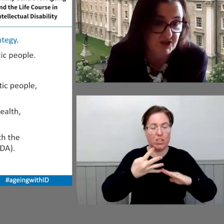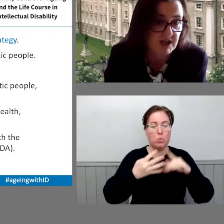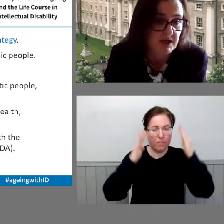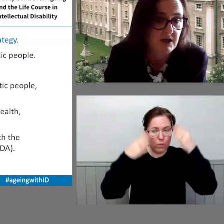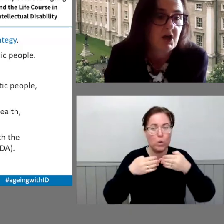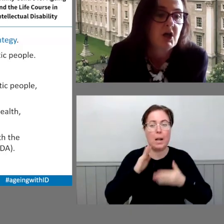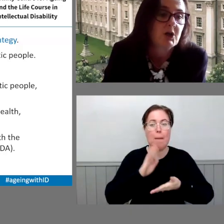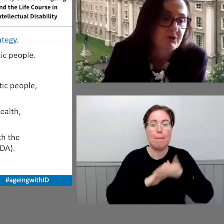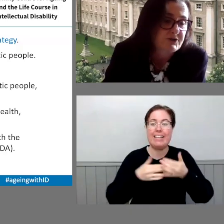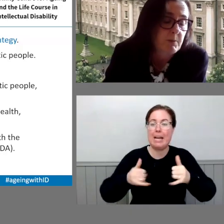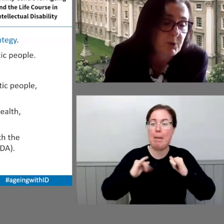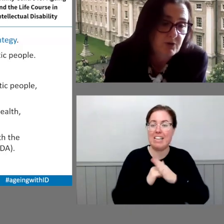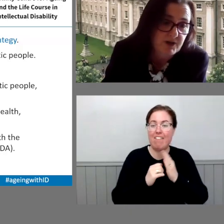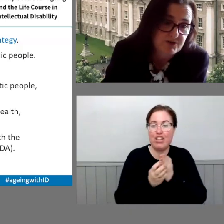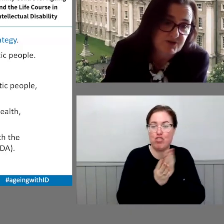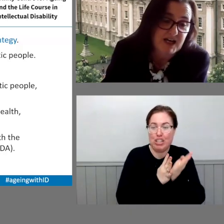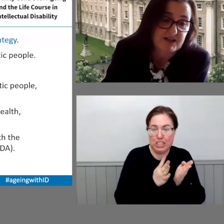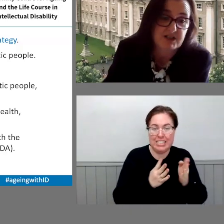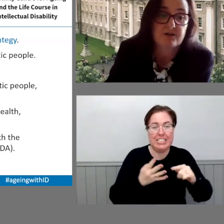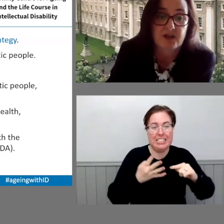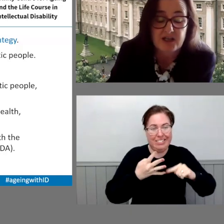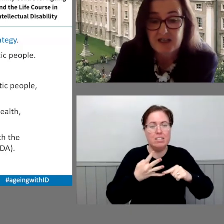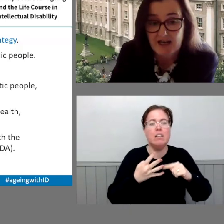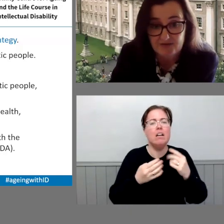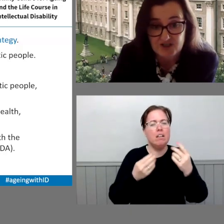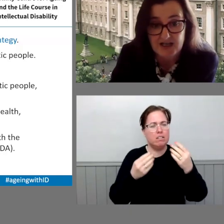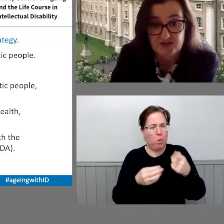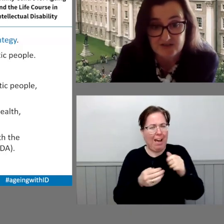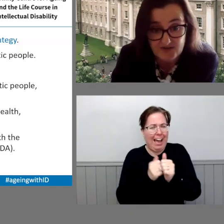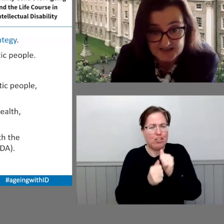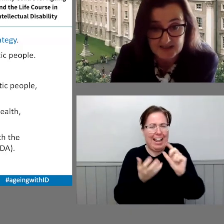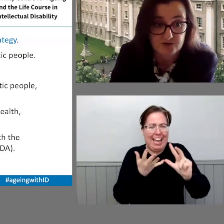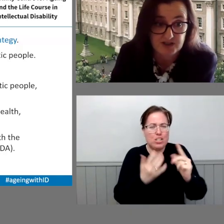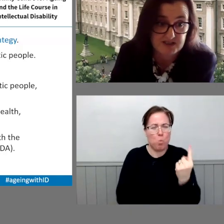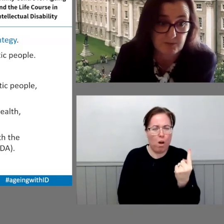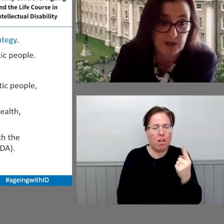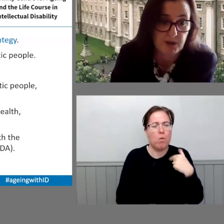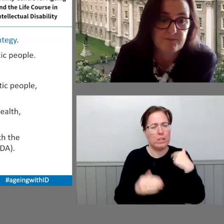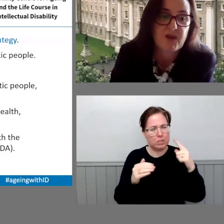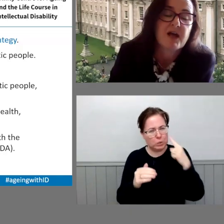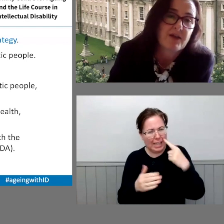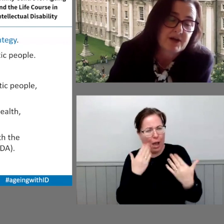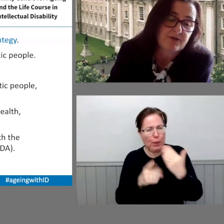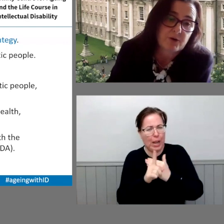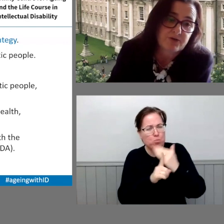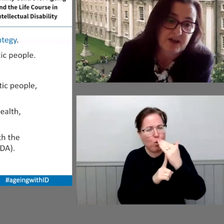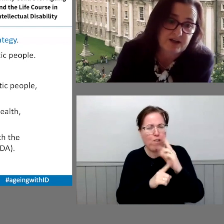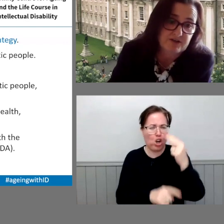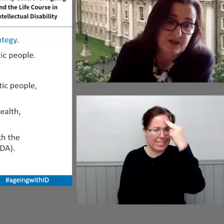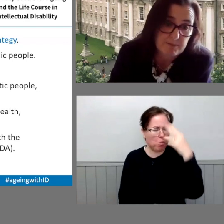the strategy, looks to improve our understanding of the key health challenges facing autistic people and